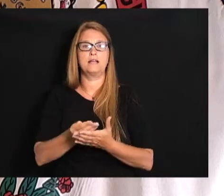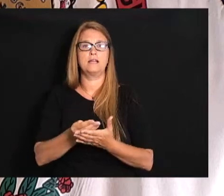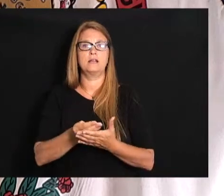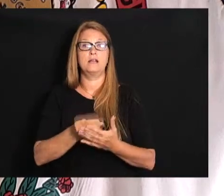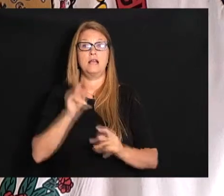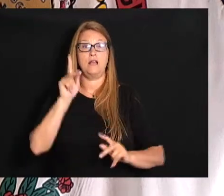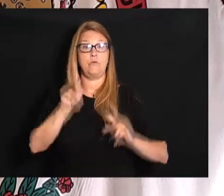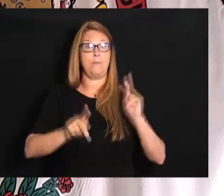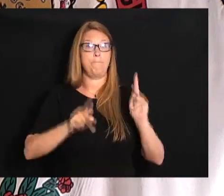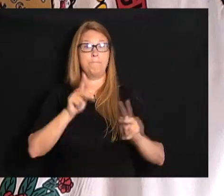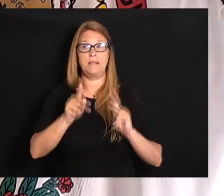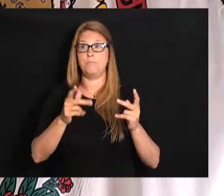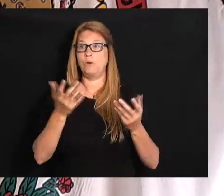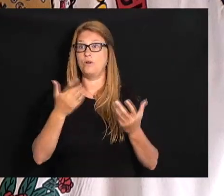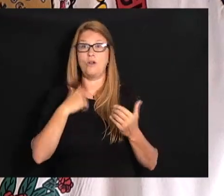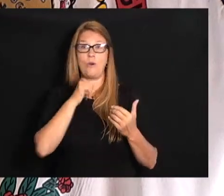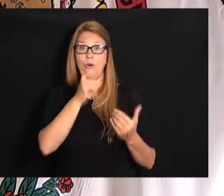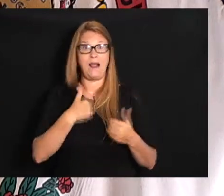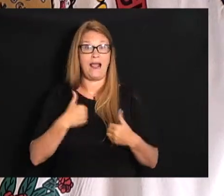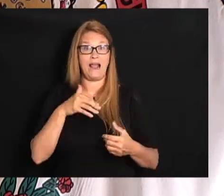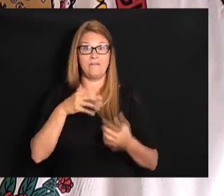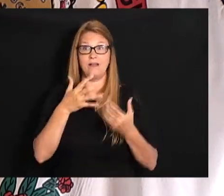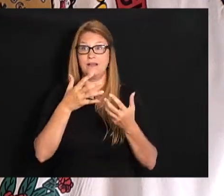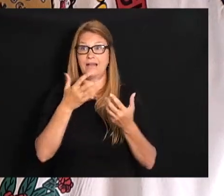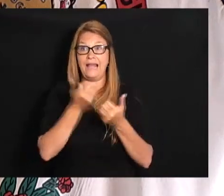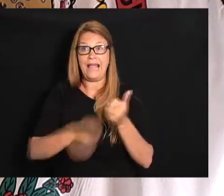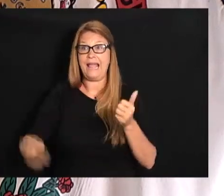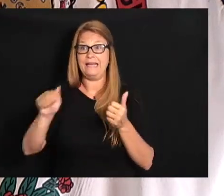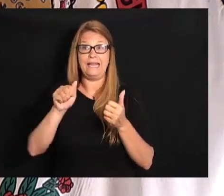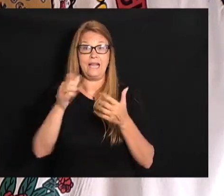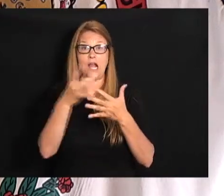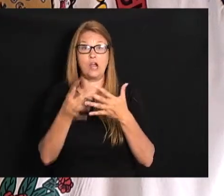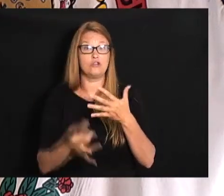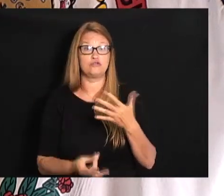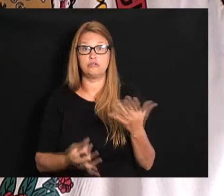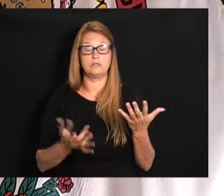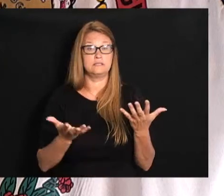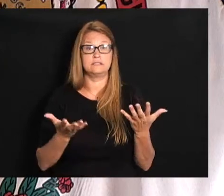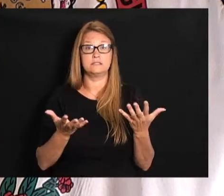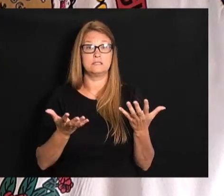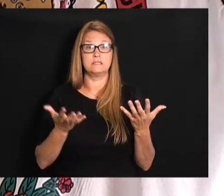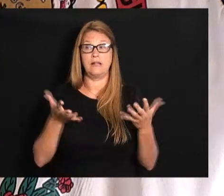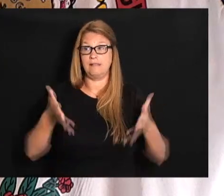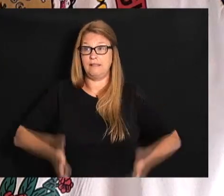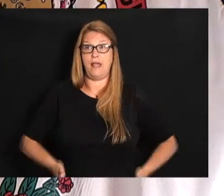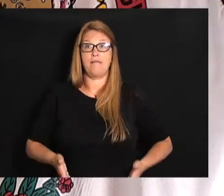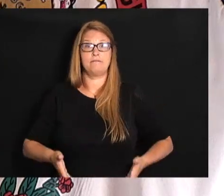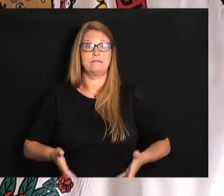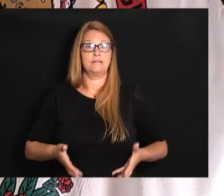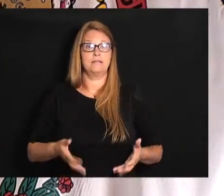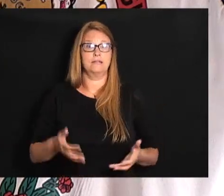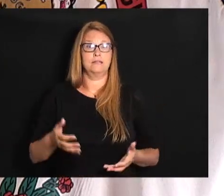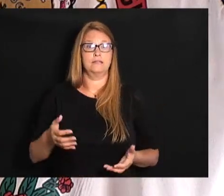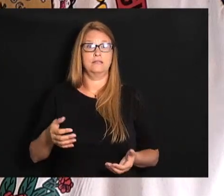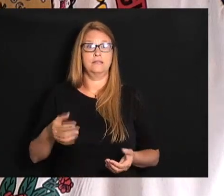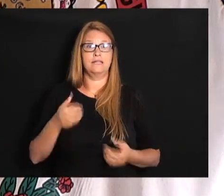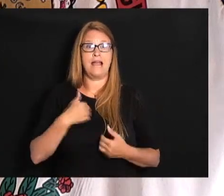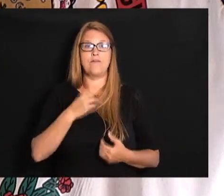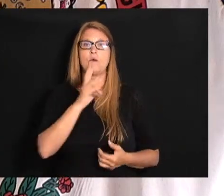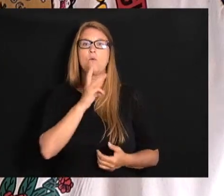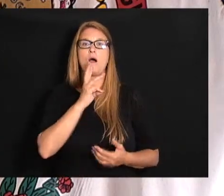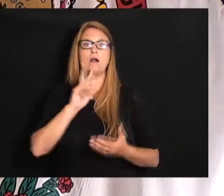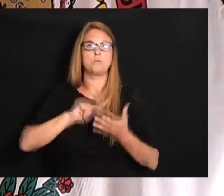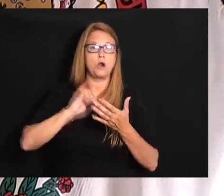people have exhausted every single possibility of what they could do to get a water project,